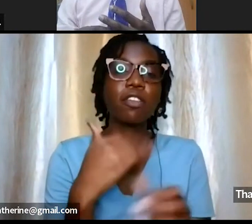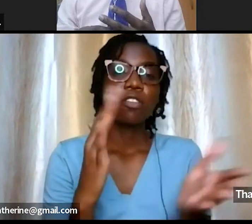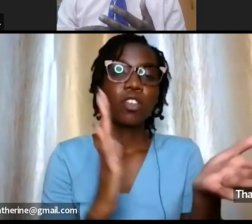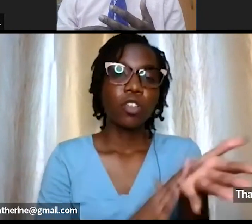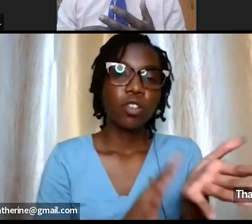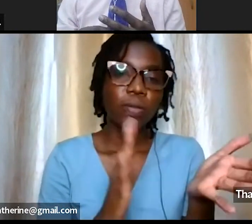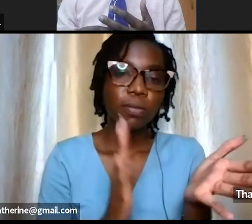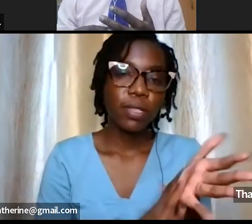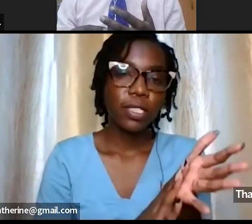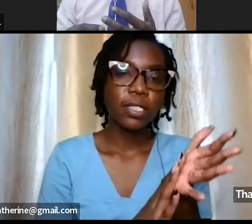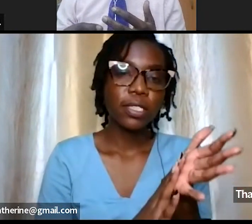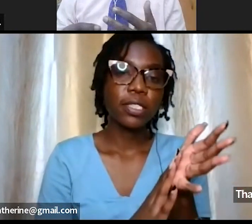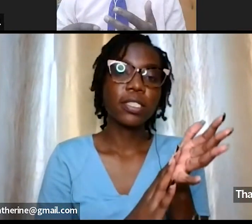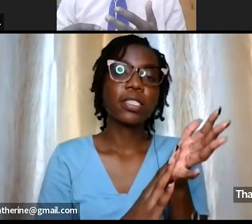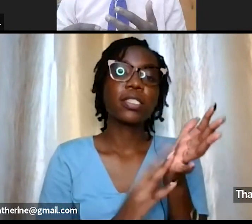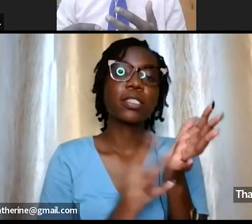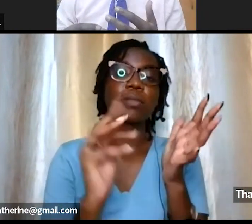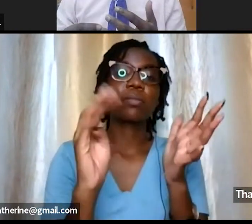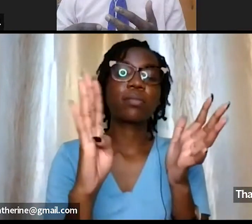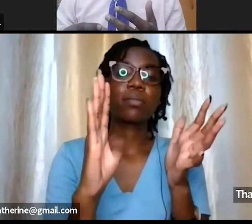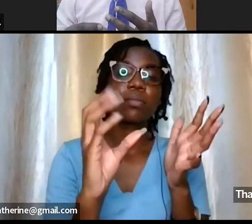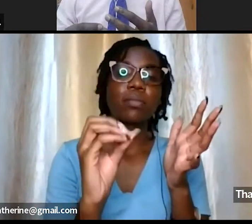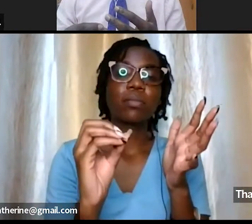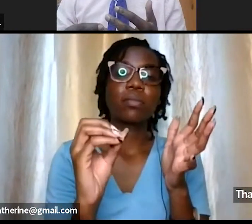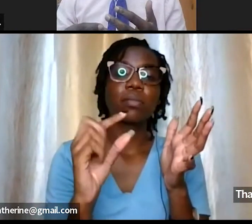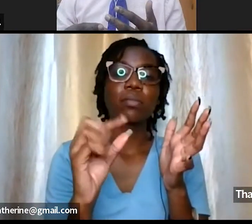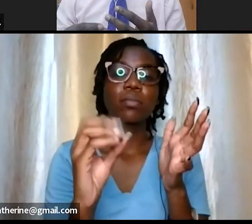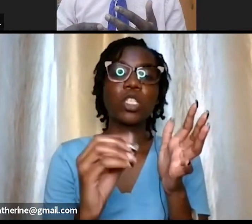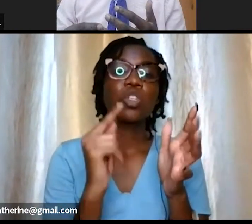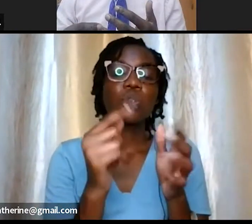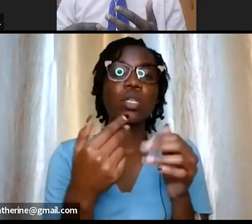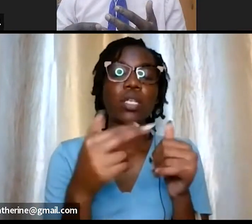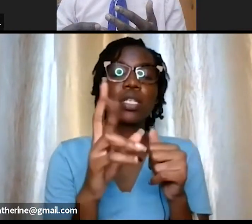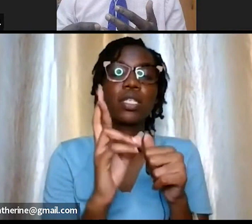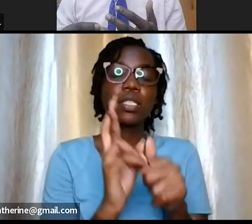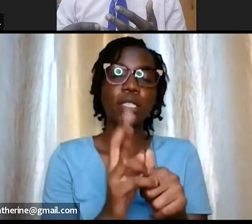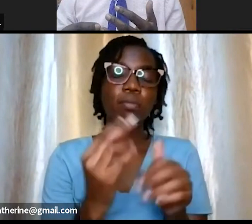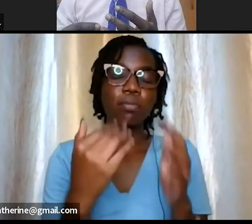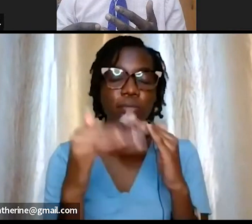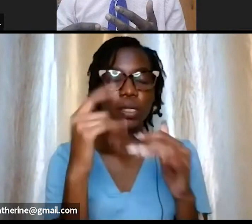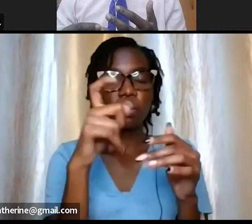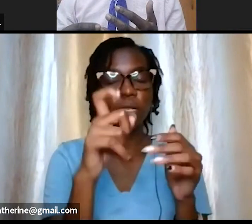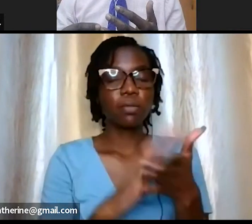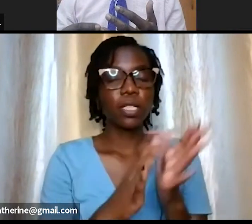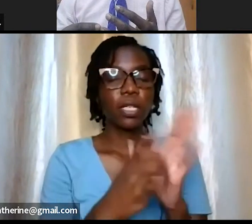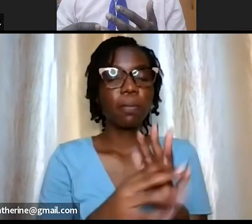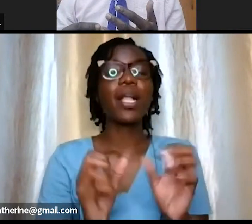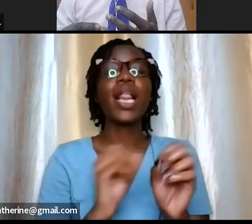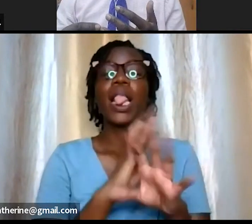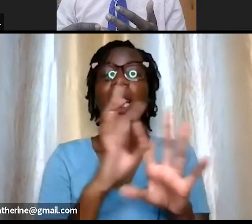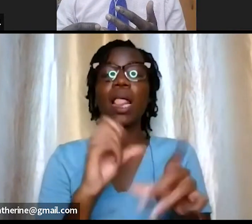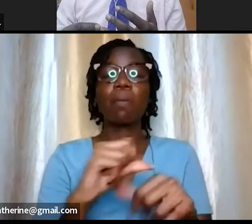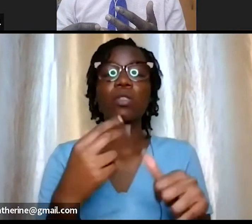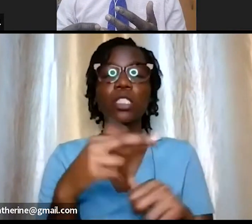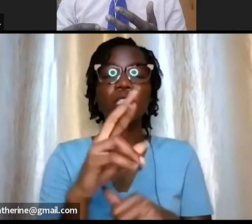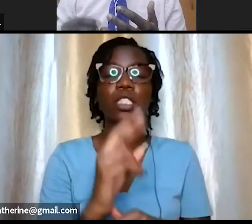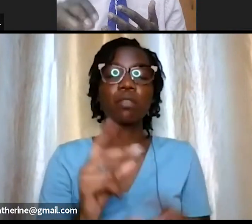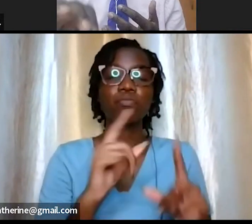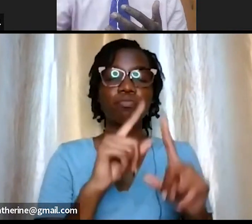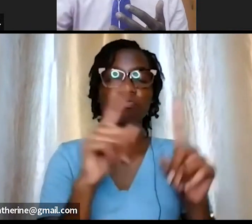by Mbogo Gidenji. To HR professionals, be clear about your HR framework. What is your